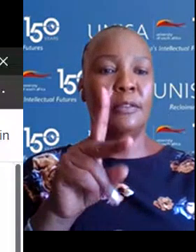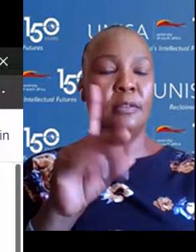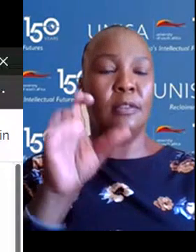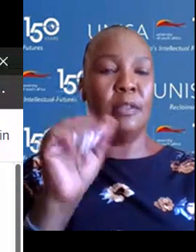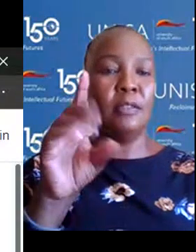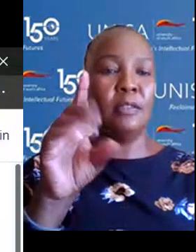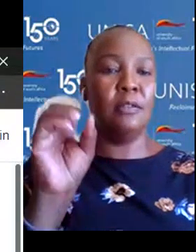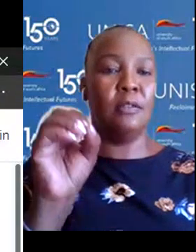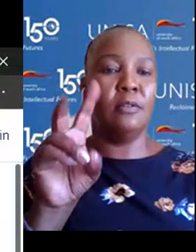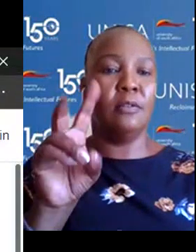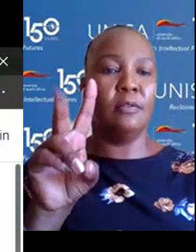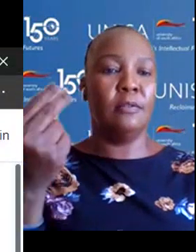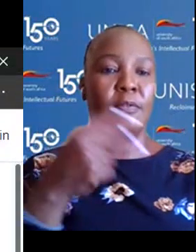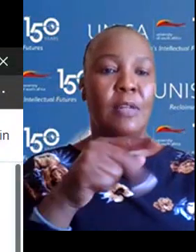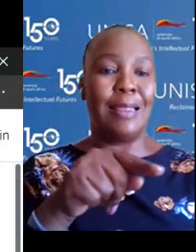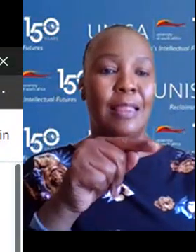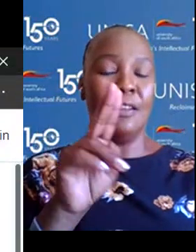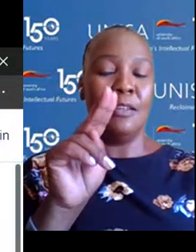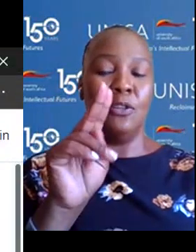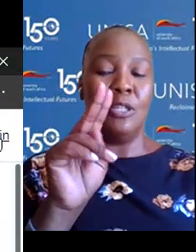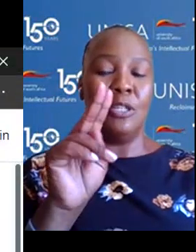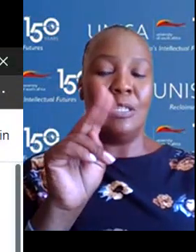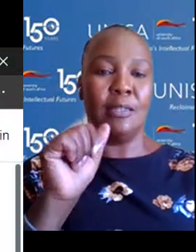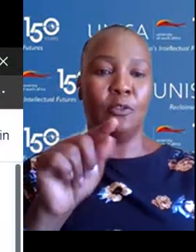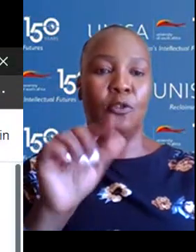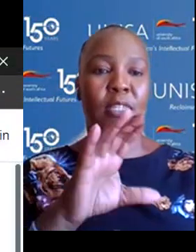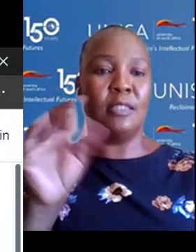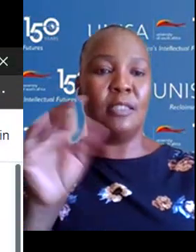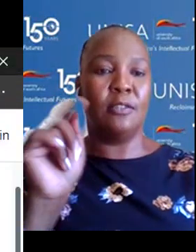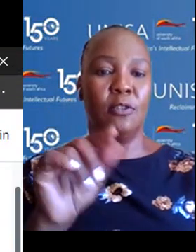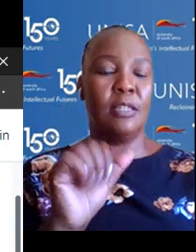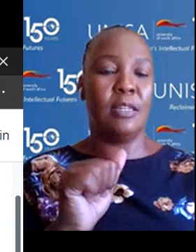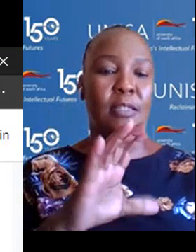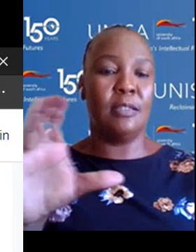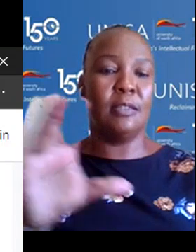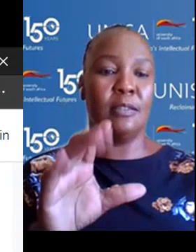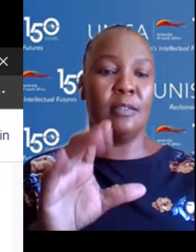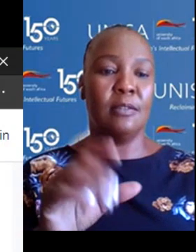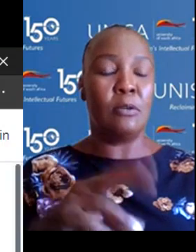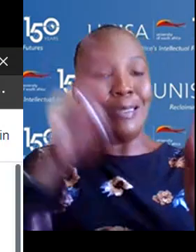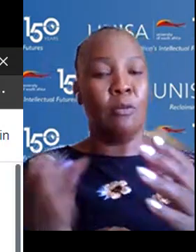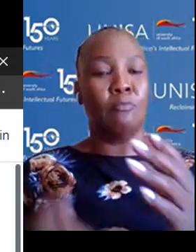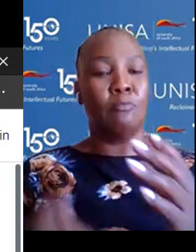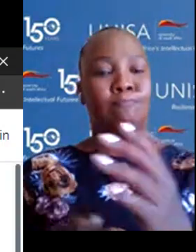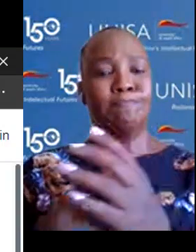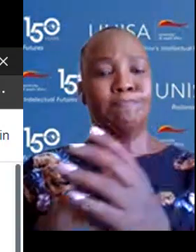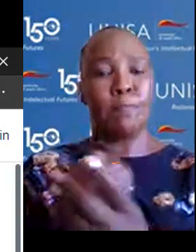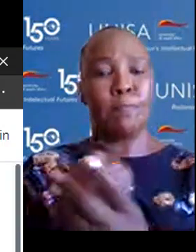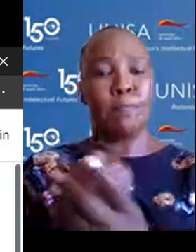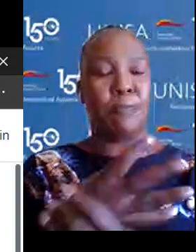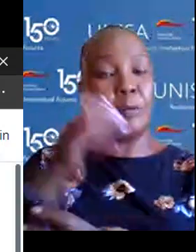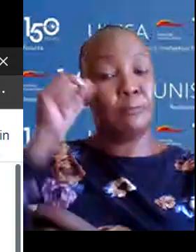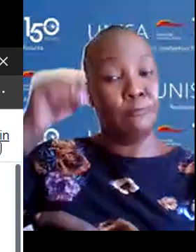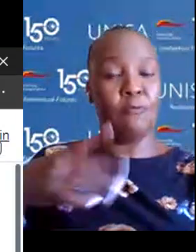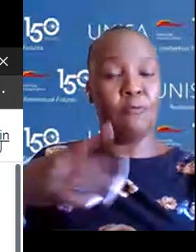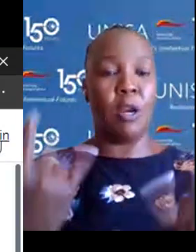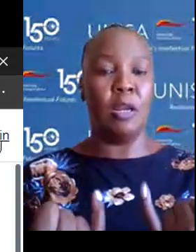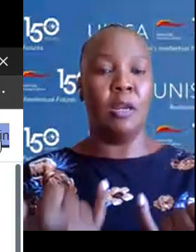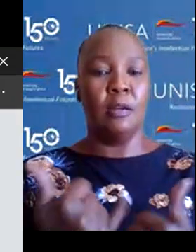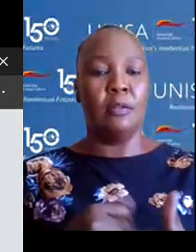adovh.unisa.ac.za. This one is working. Then I click on the right-hand side. Yes, you might see all this popping up, but just ignore it for now. Just